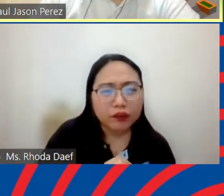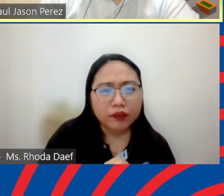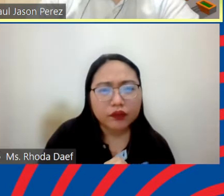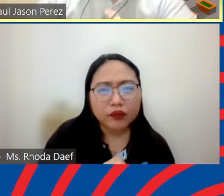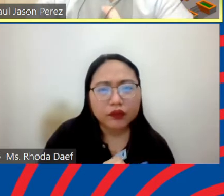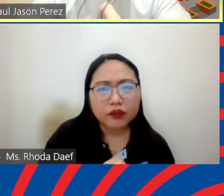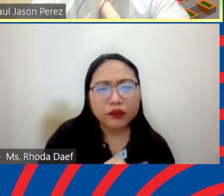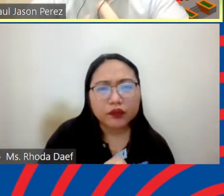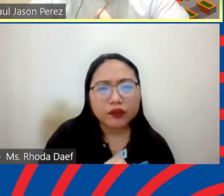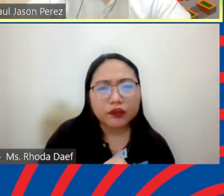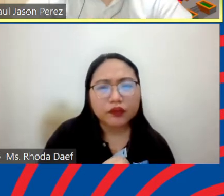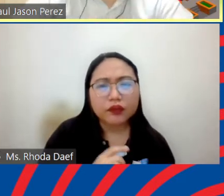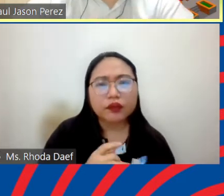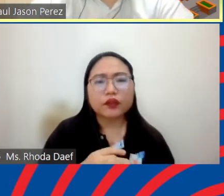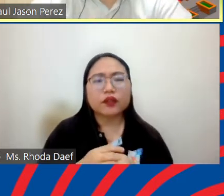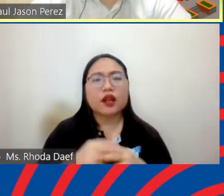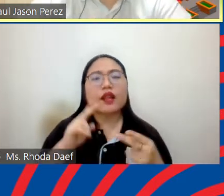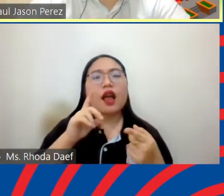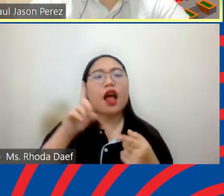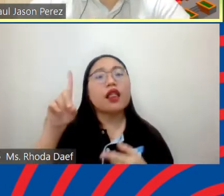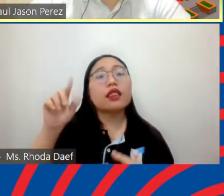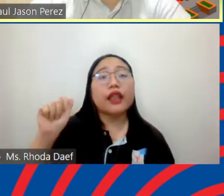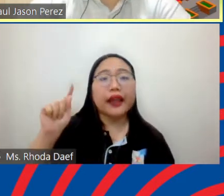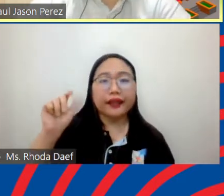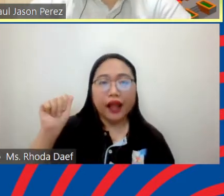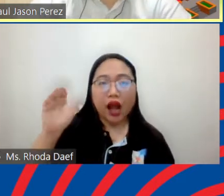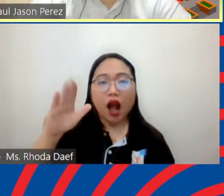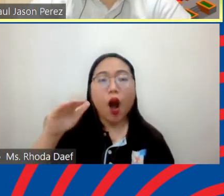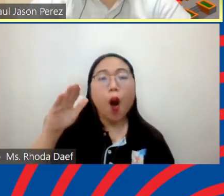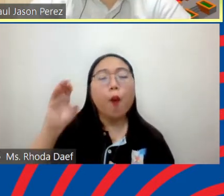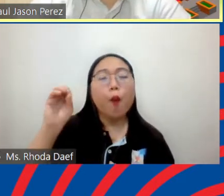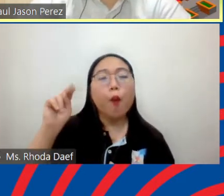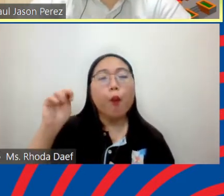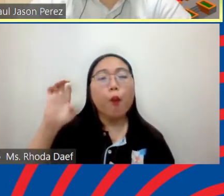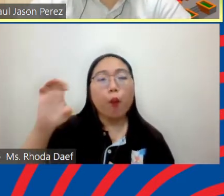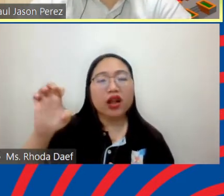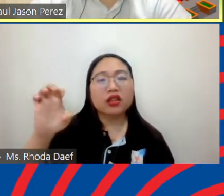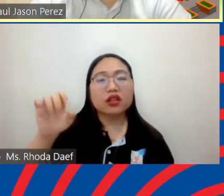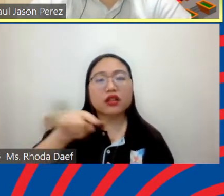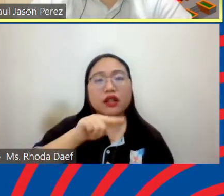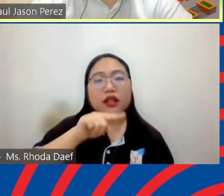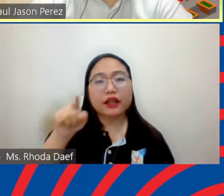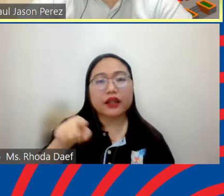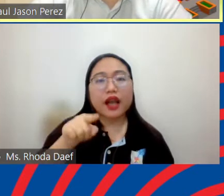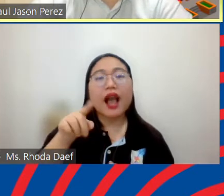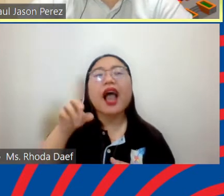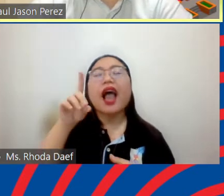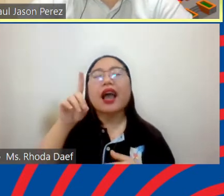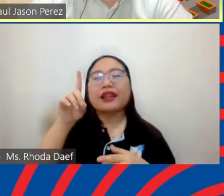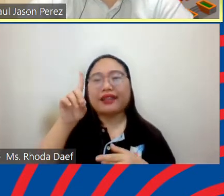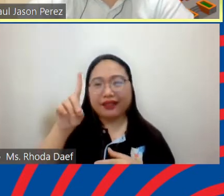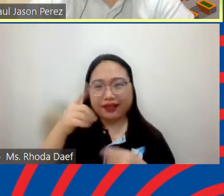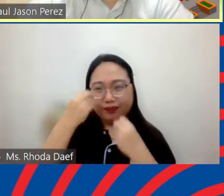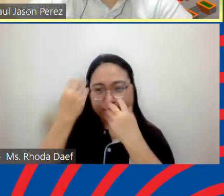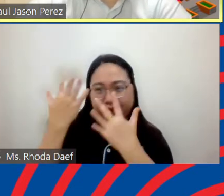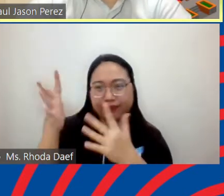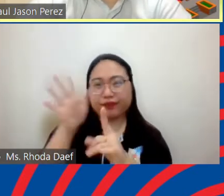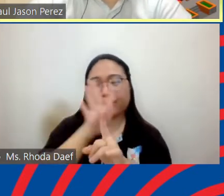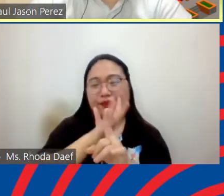framework is from the Data One data life cycle. So Data One is data observation network for the